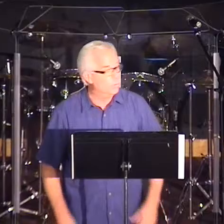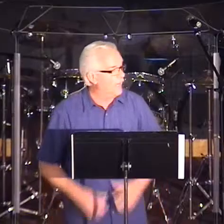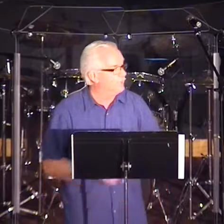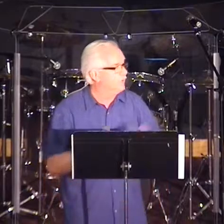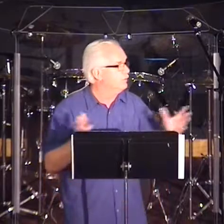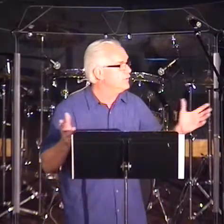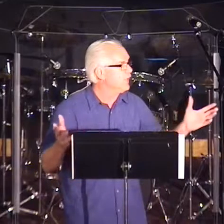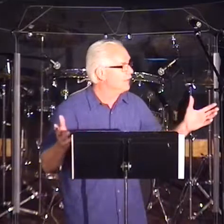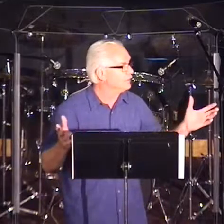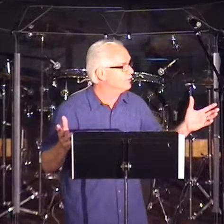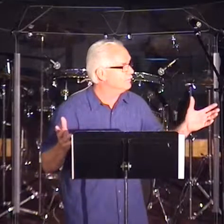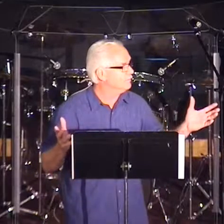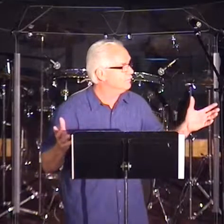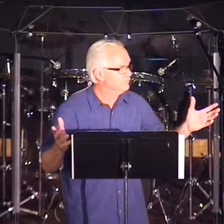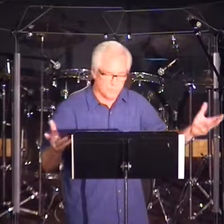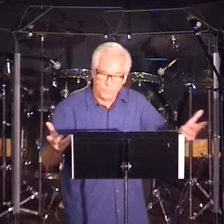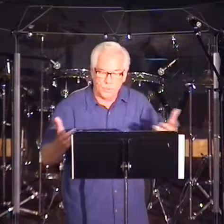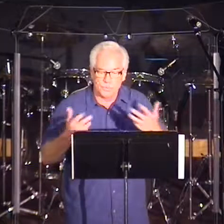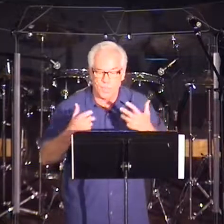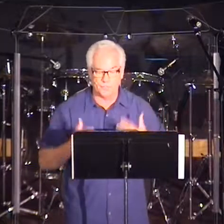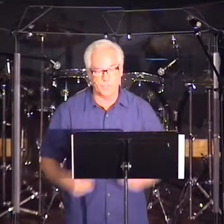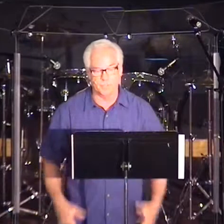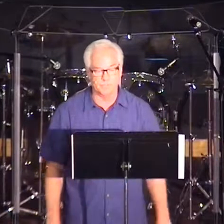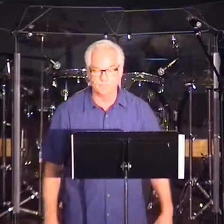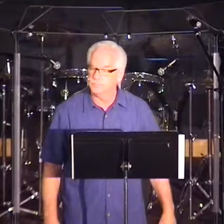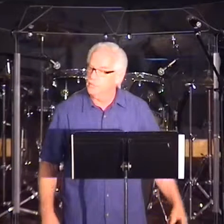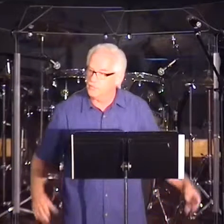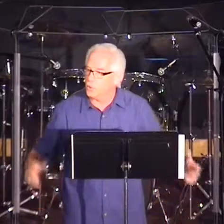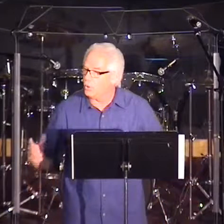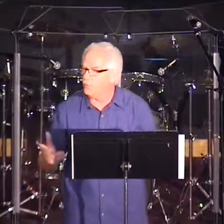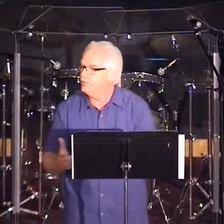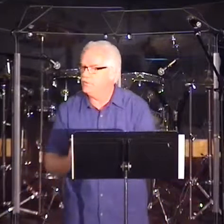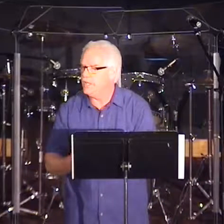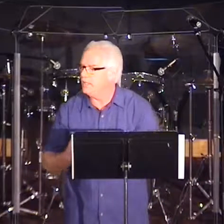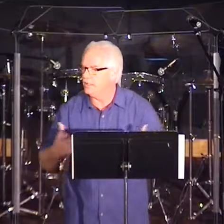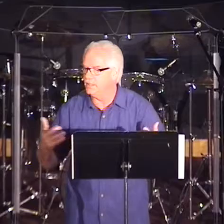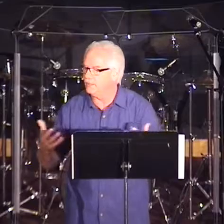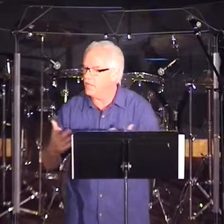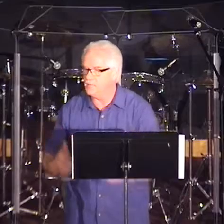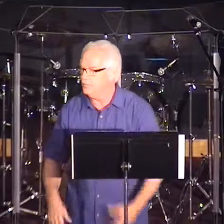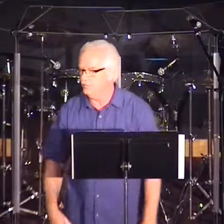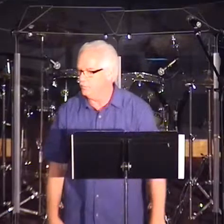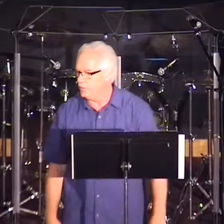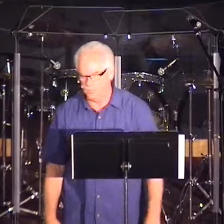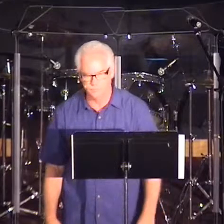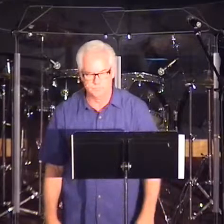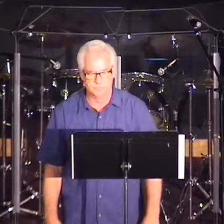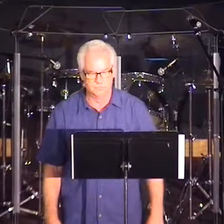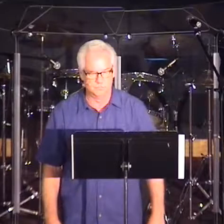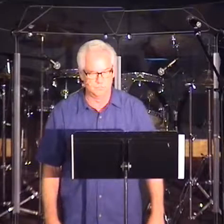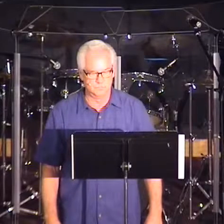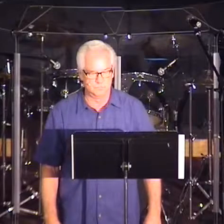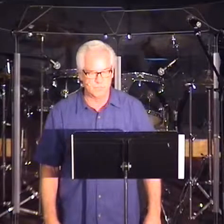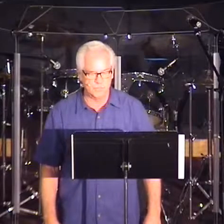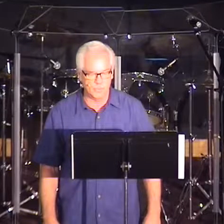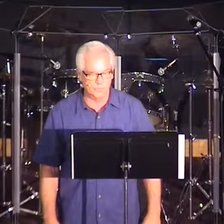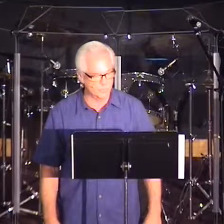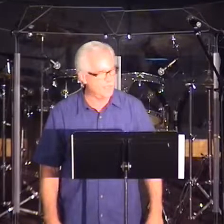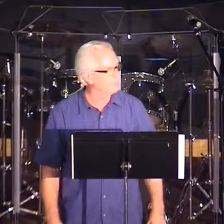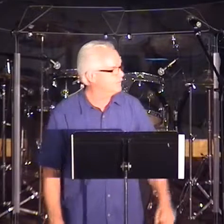You go back to your own desires, to the world's offerings, and it's offering today like it never has before.